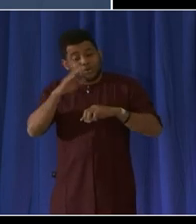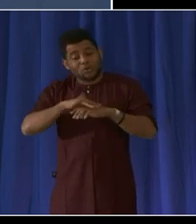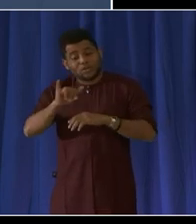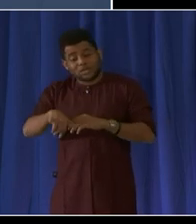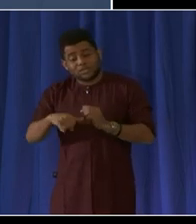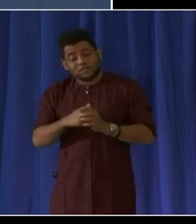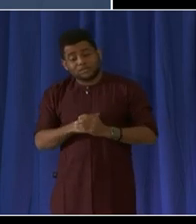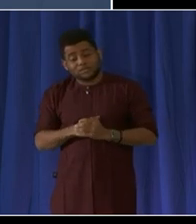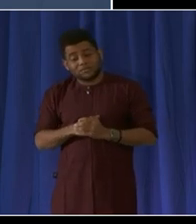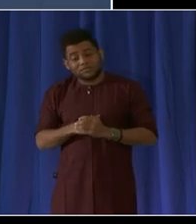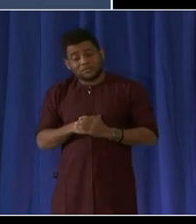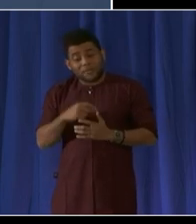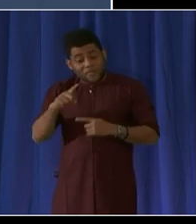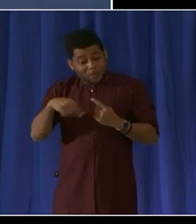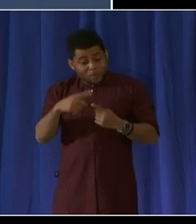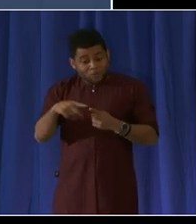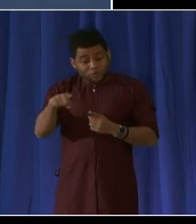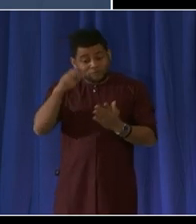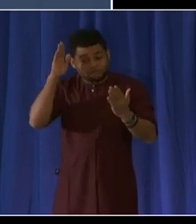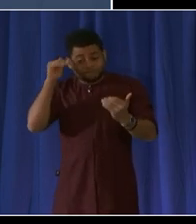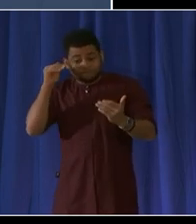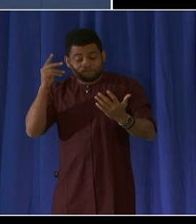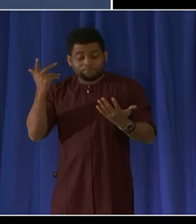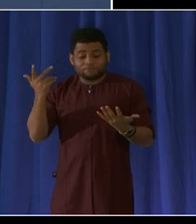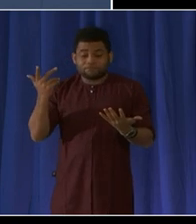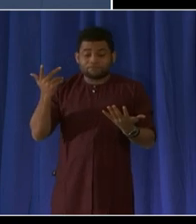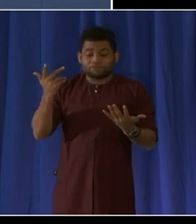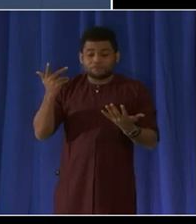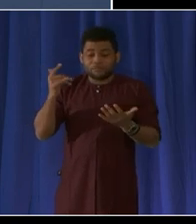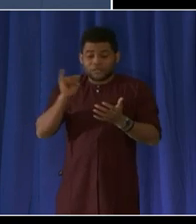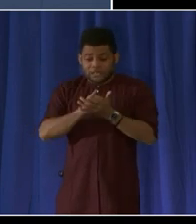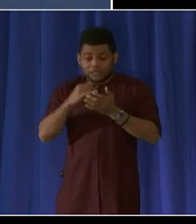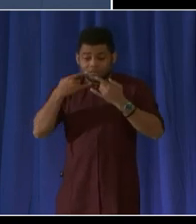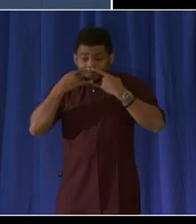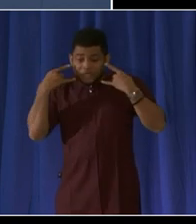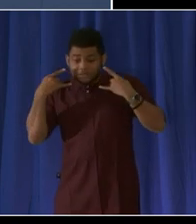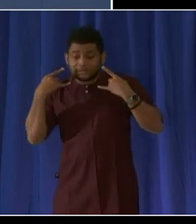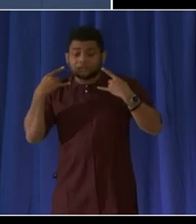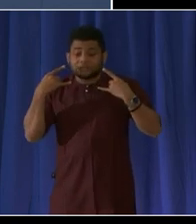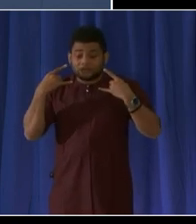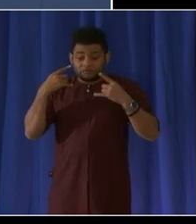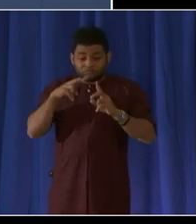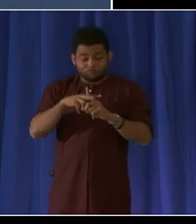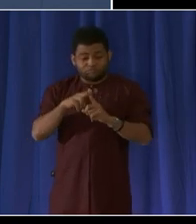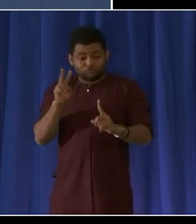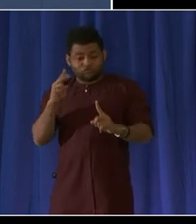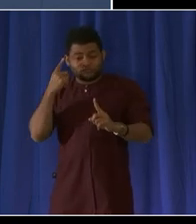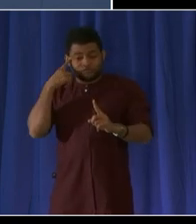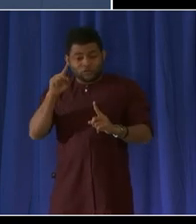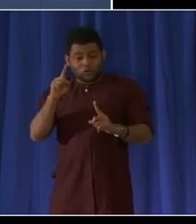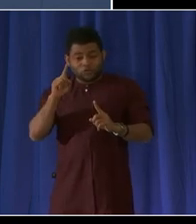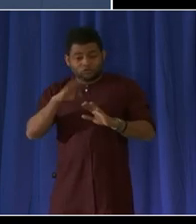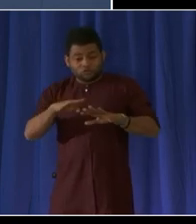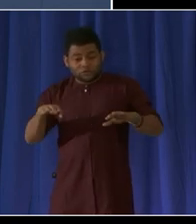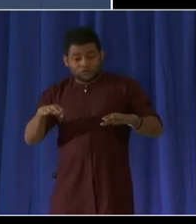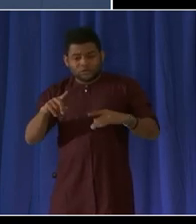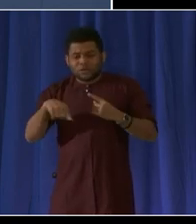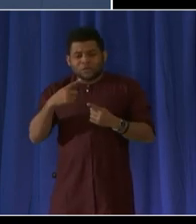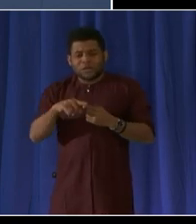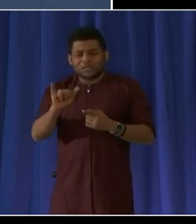hear when you expect to phase out the mask mandate for children, give people an option based on their risk